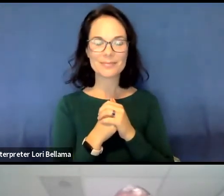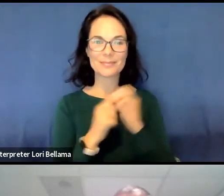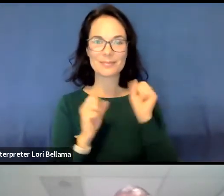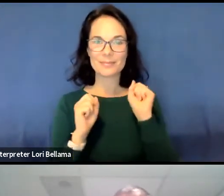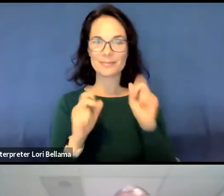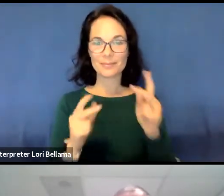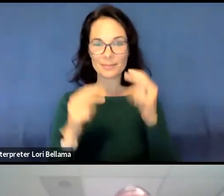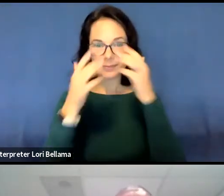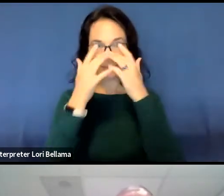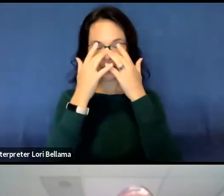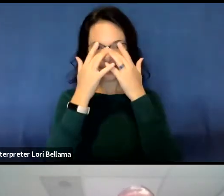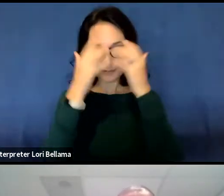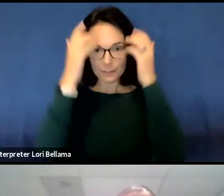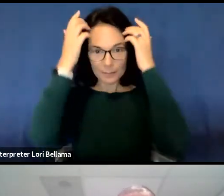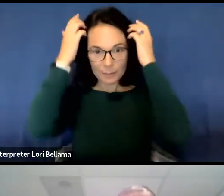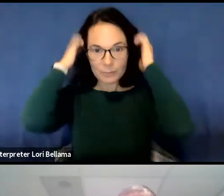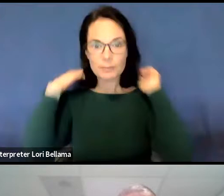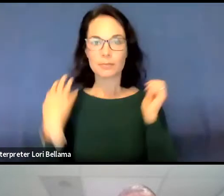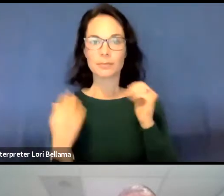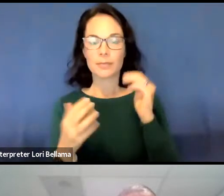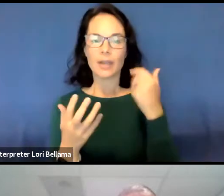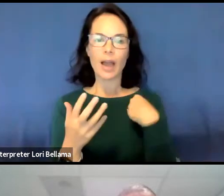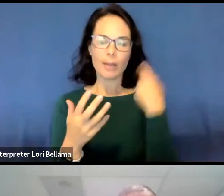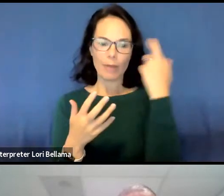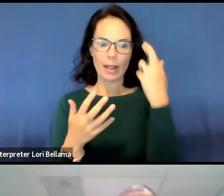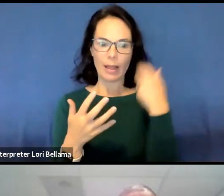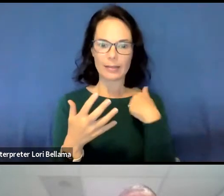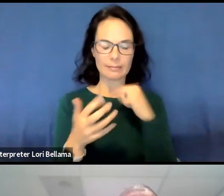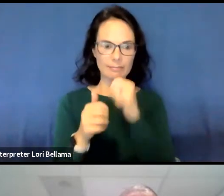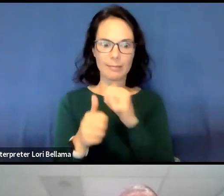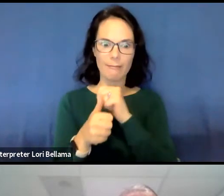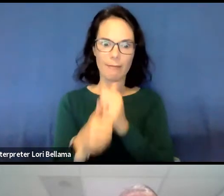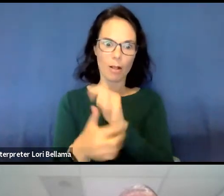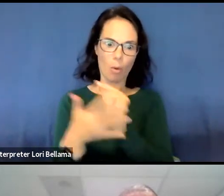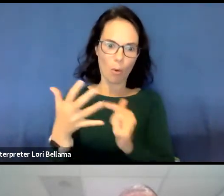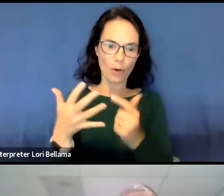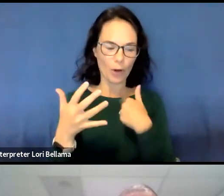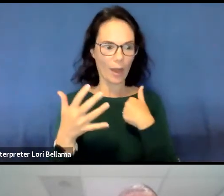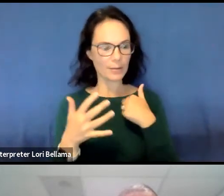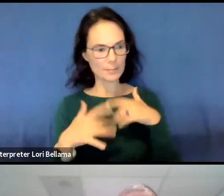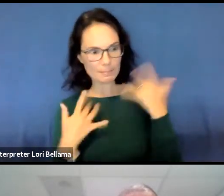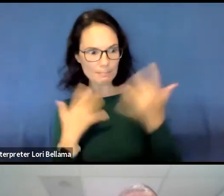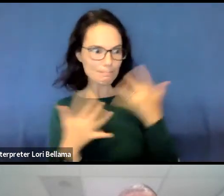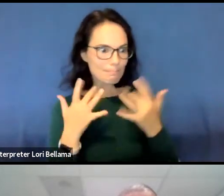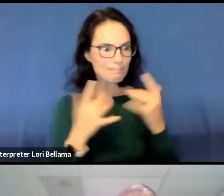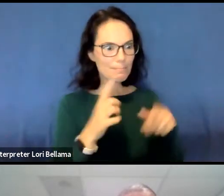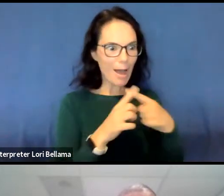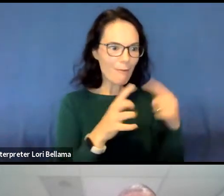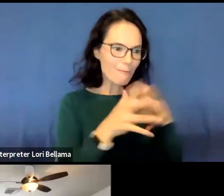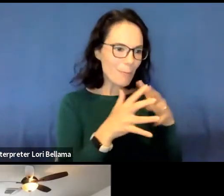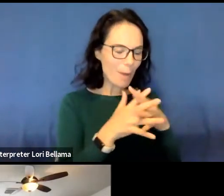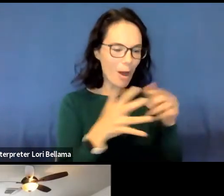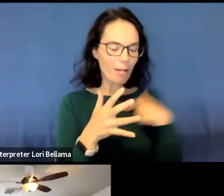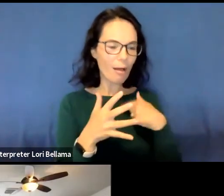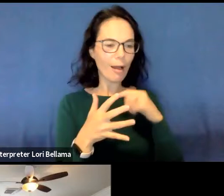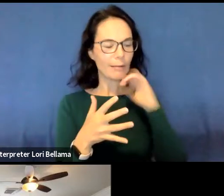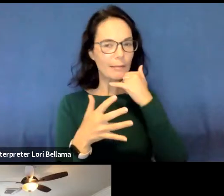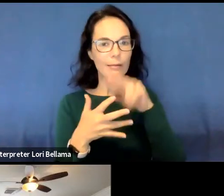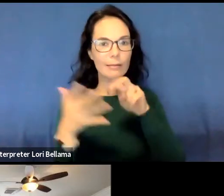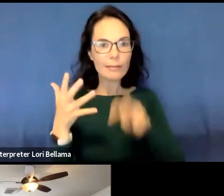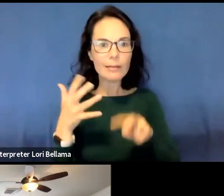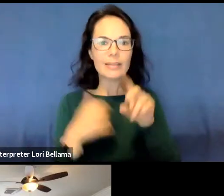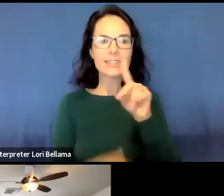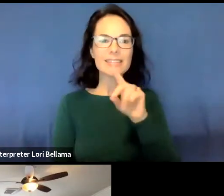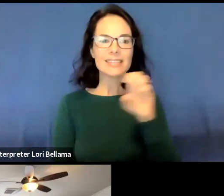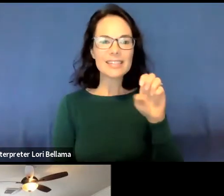Okay, and then next up, I realized I went out of order. I was so excited thinking about football that I bypassed. We have a DSEVIS who's